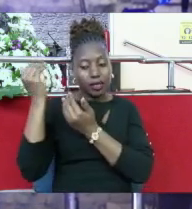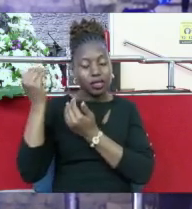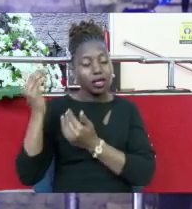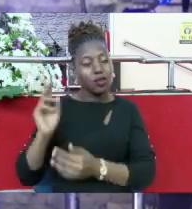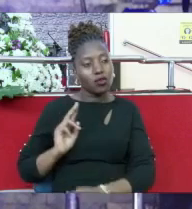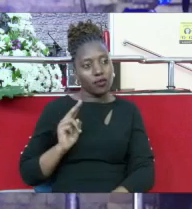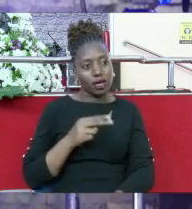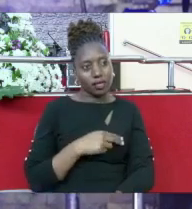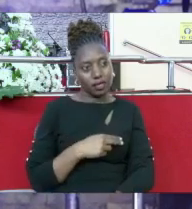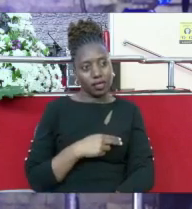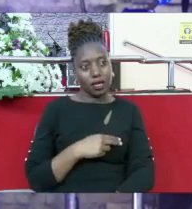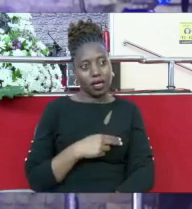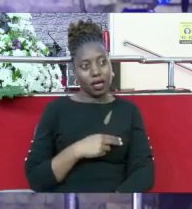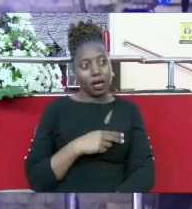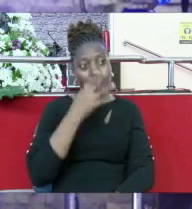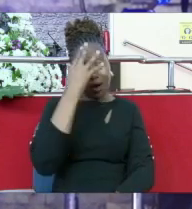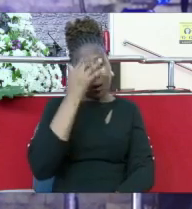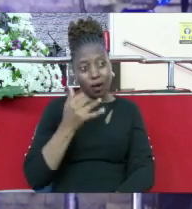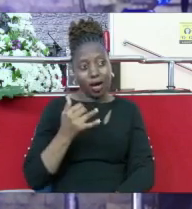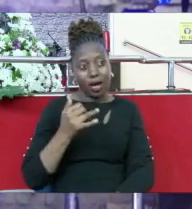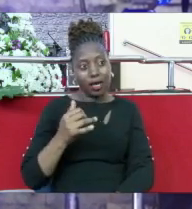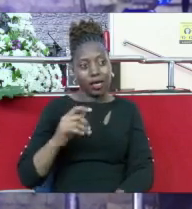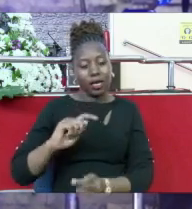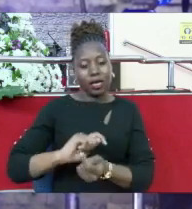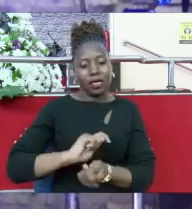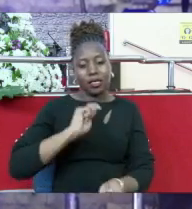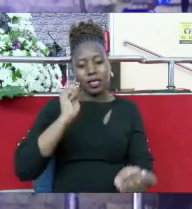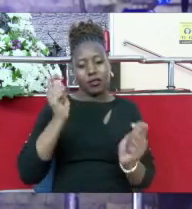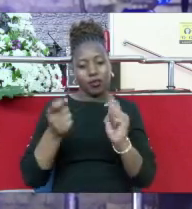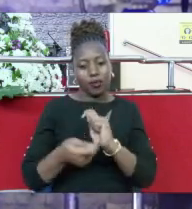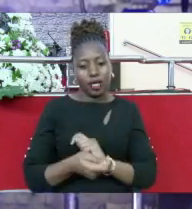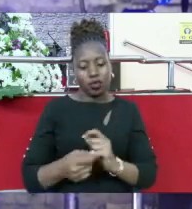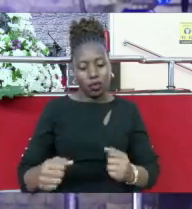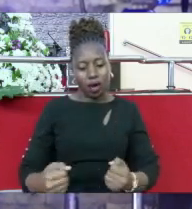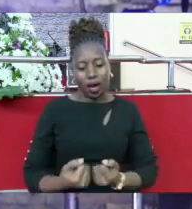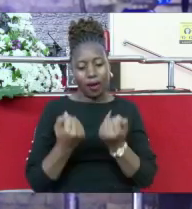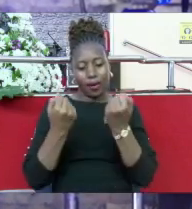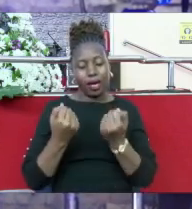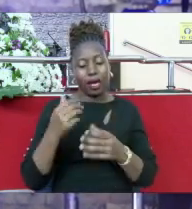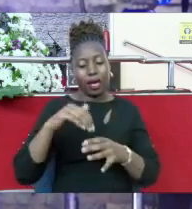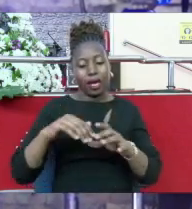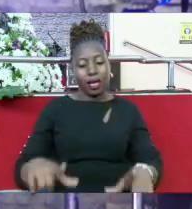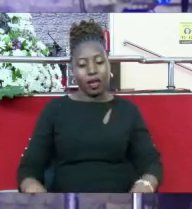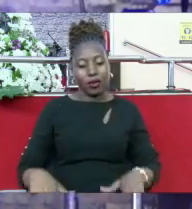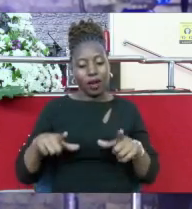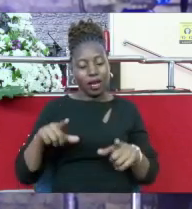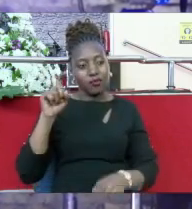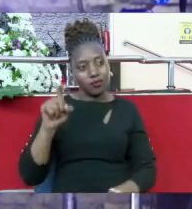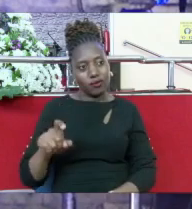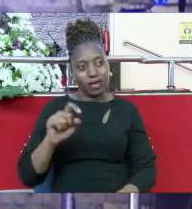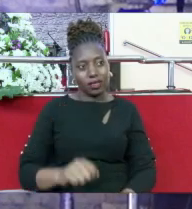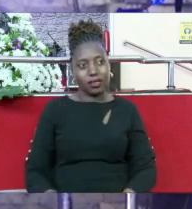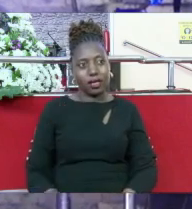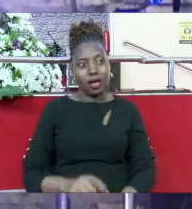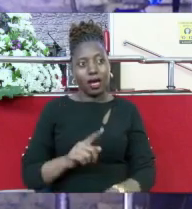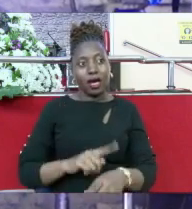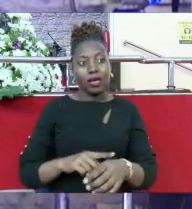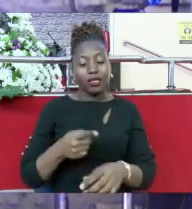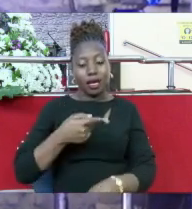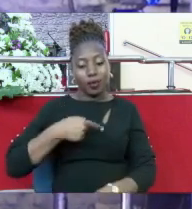kuyaishi. Because transformation will take place in our lives. Kwa sababu kutakuwa na mabadiliko katika maisha yetu. As we practice